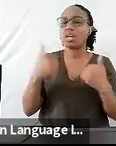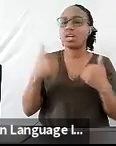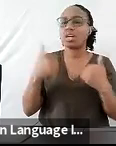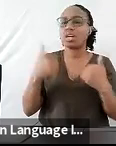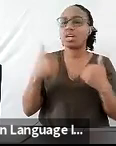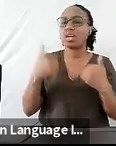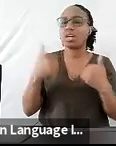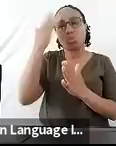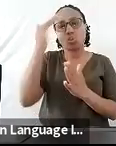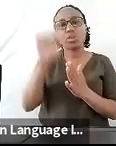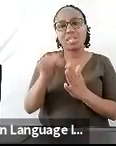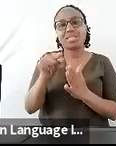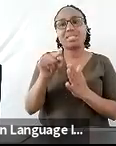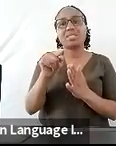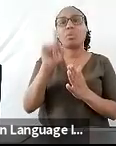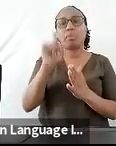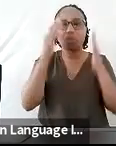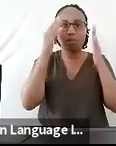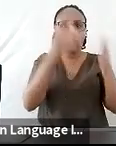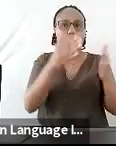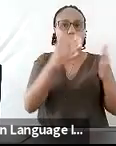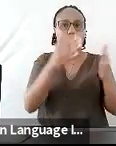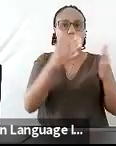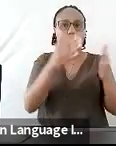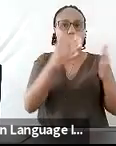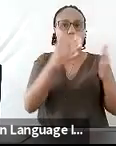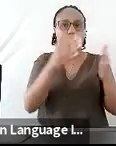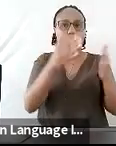that people are drowning and dying, and